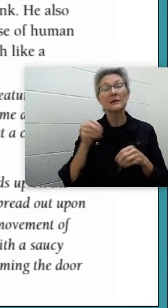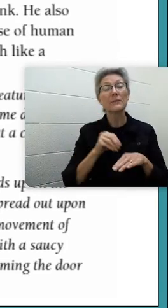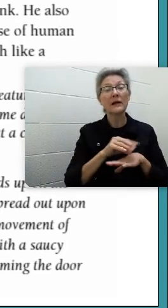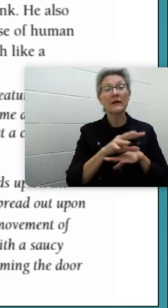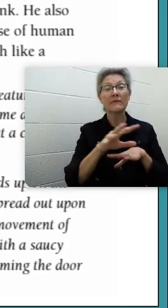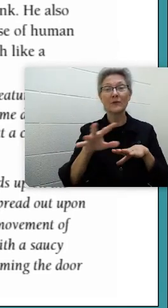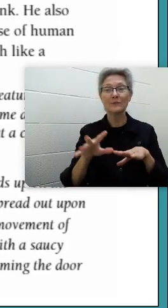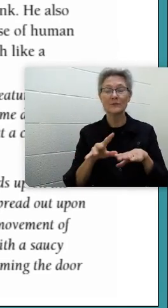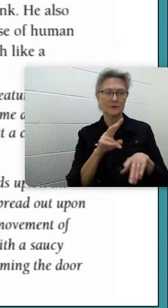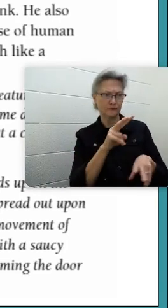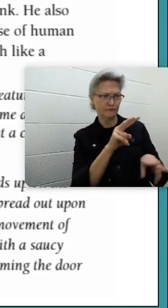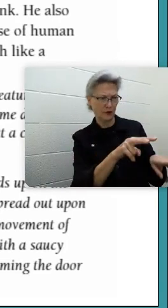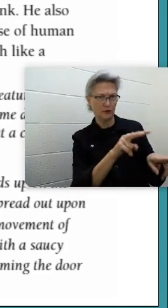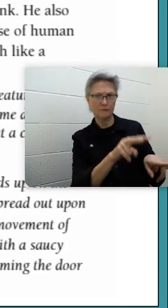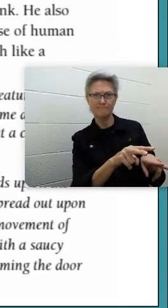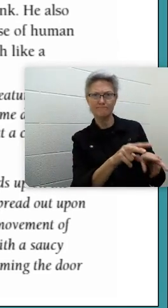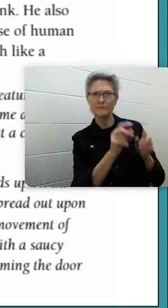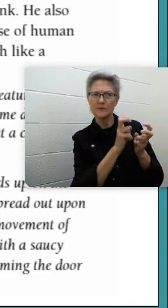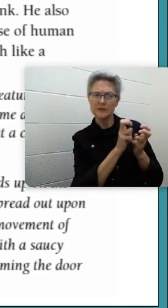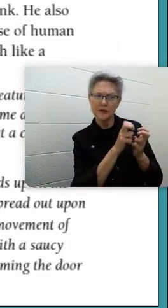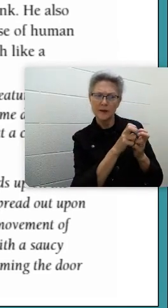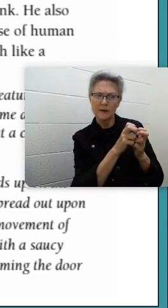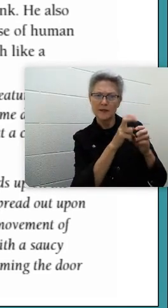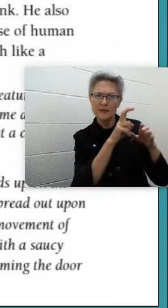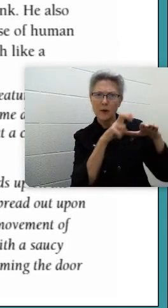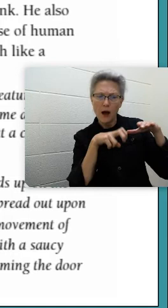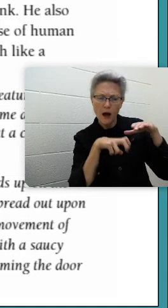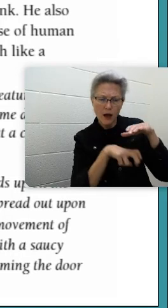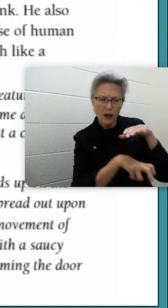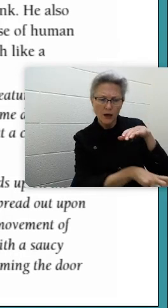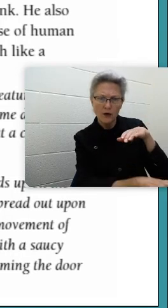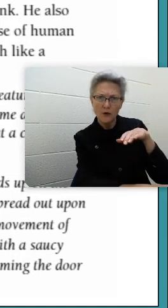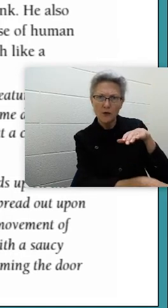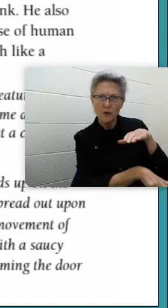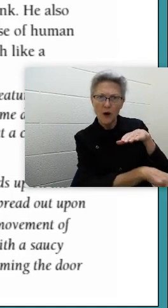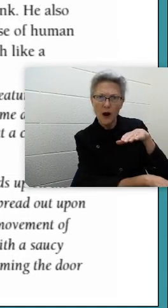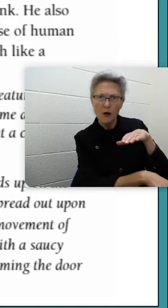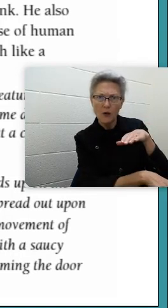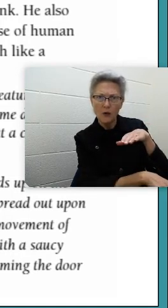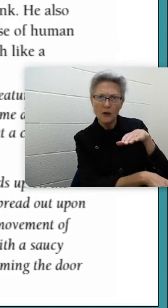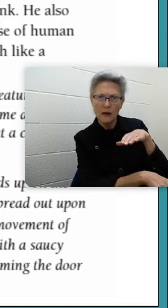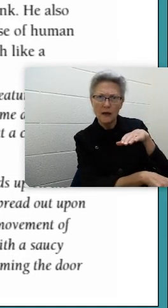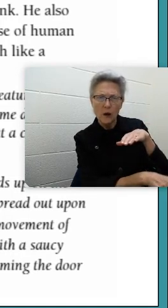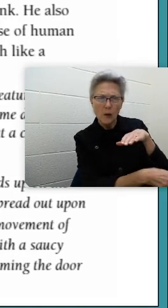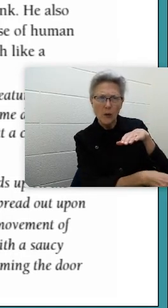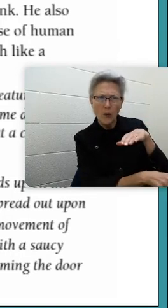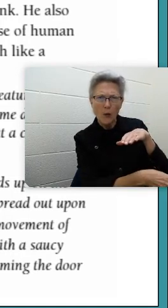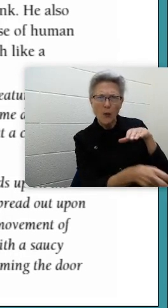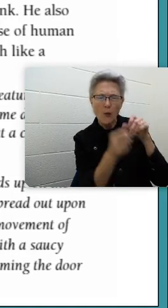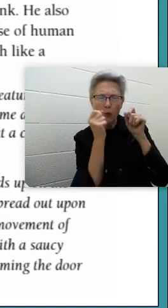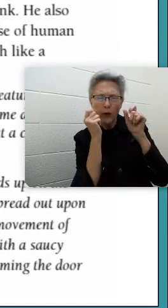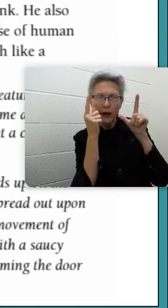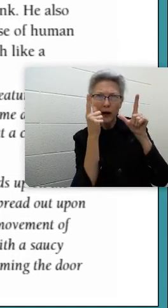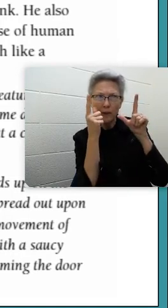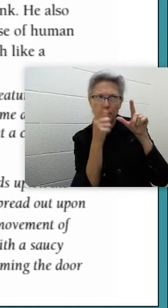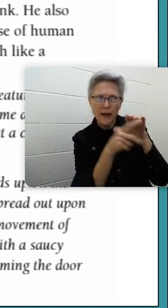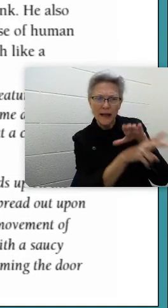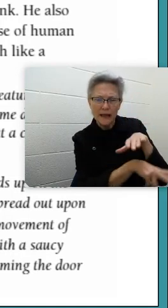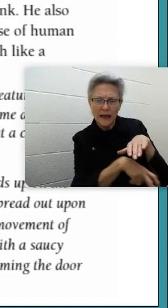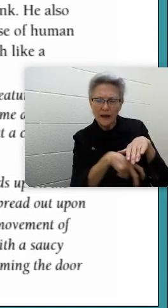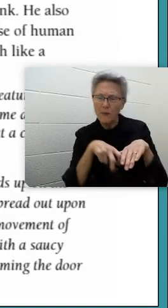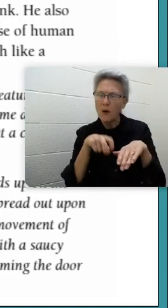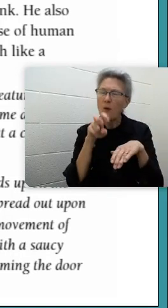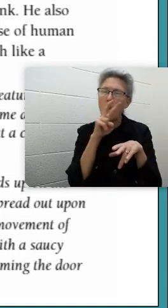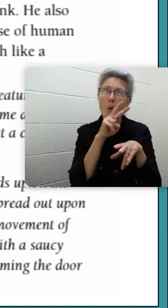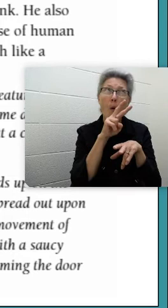found him out there in his burrow, deep under the ground, and waked him up and enticed him forth into the light of